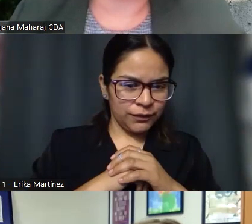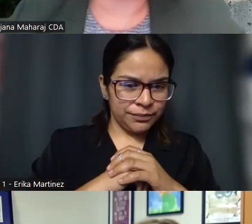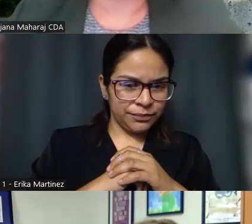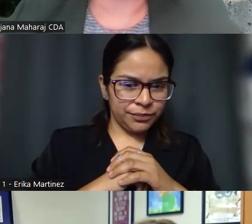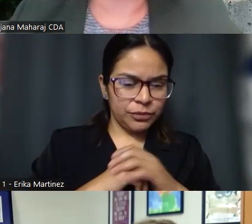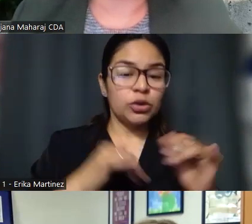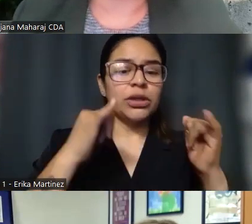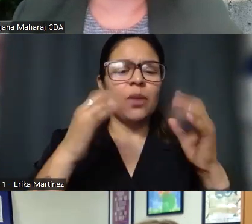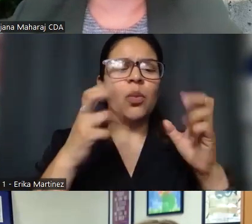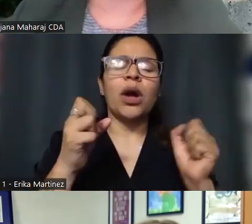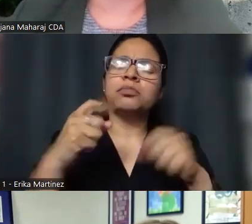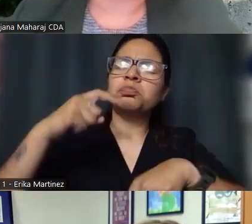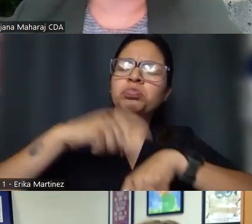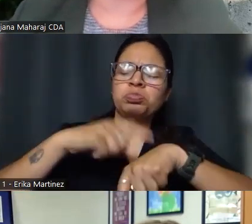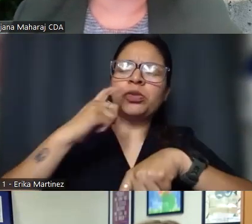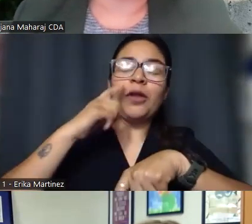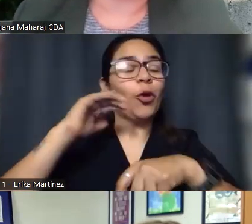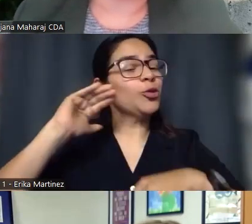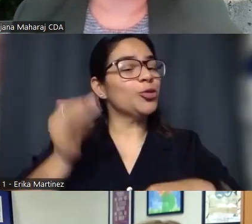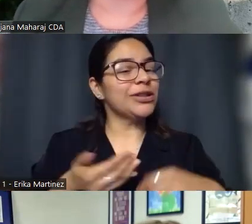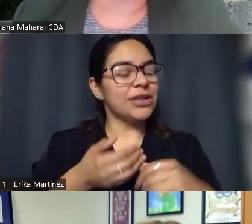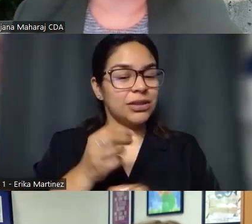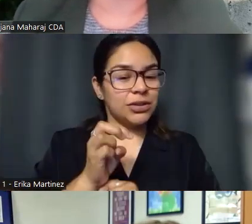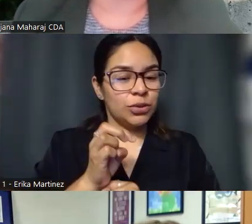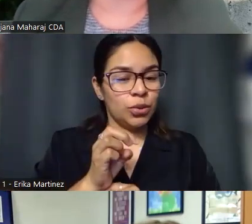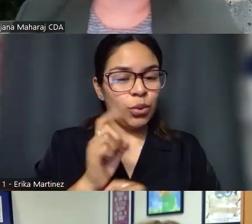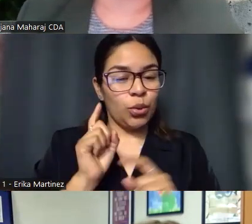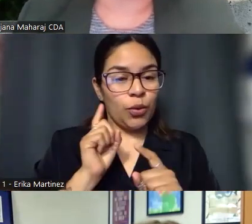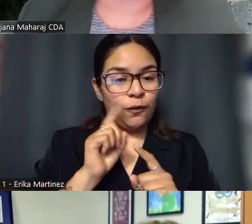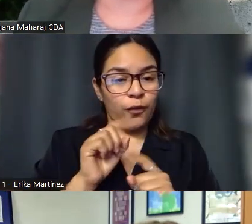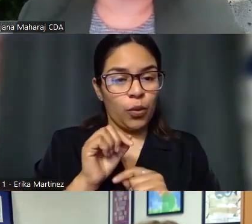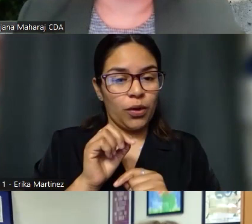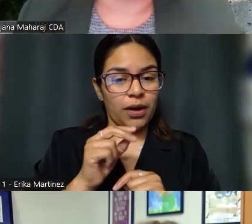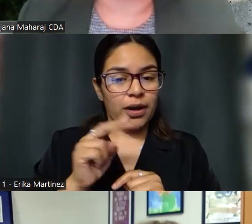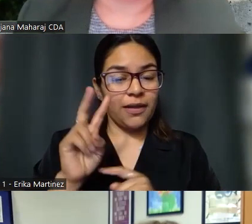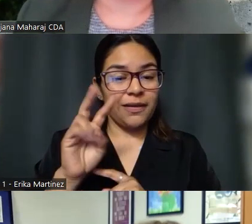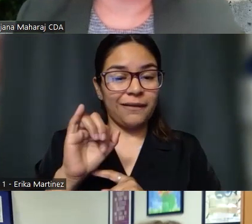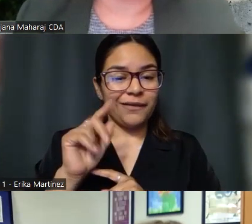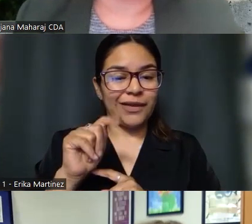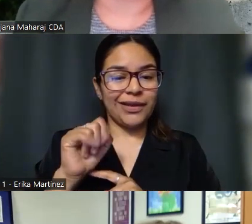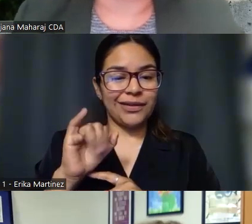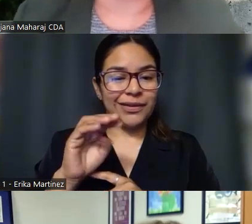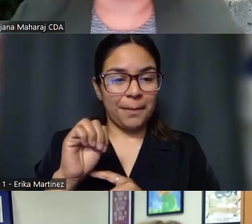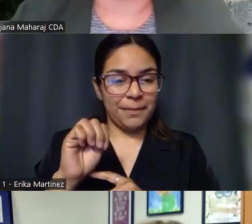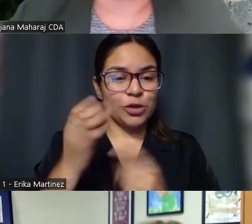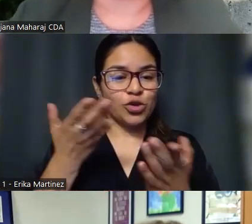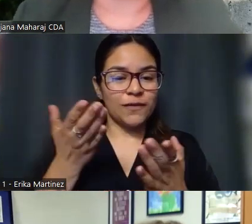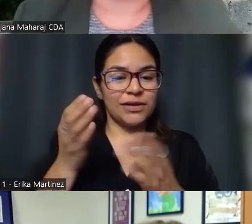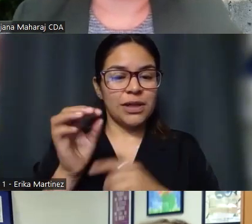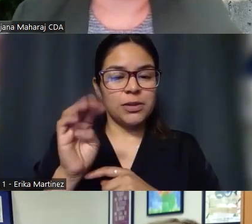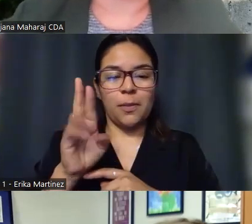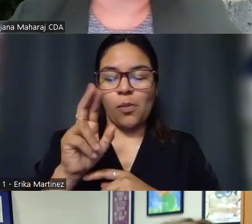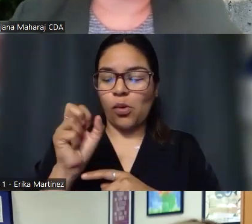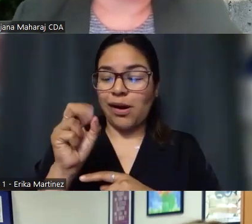time, I would like to introduce you to Lee Bills from the Victim Services branch. She is the branch